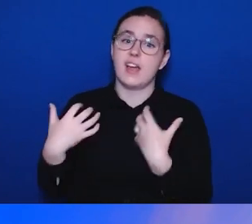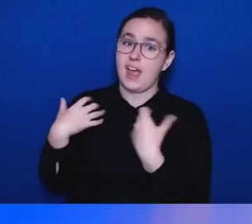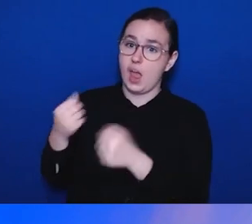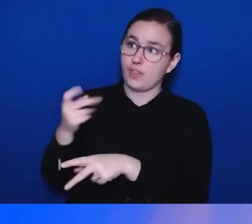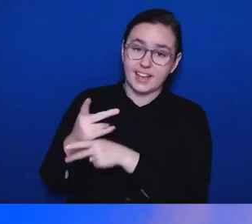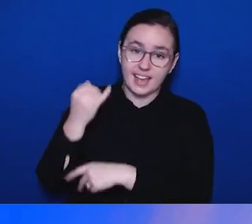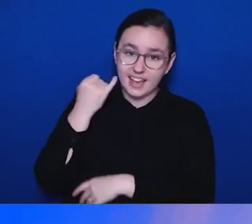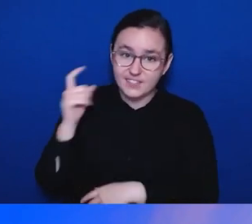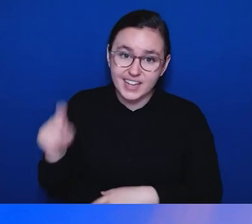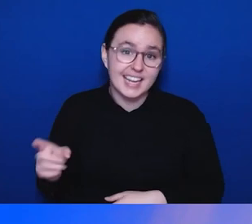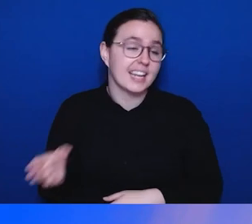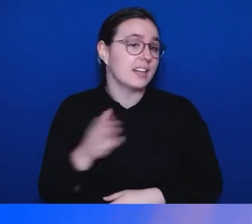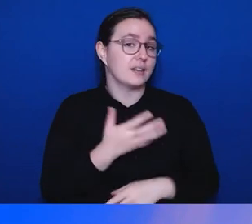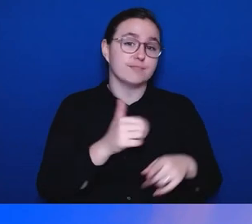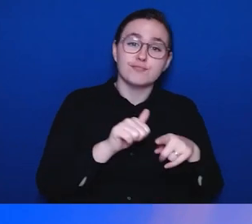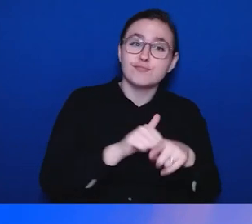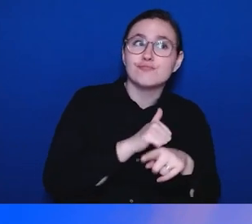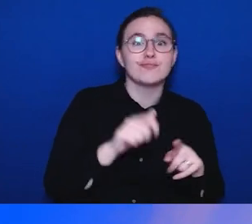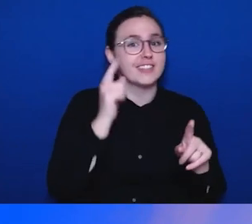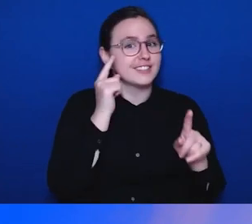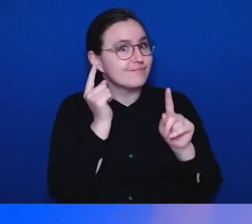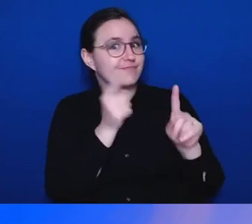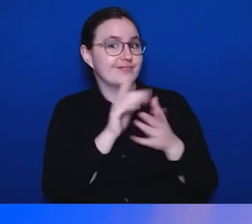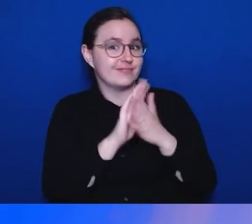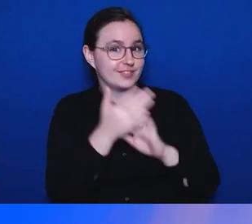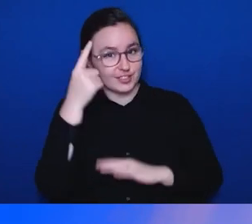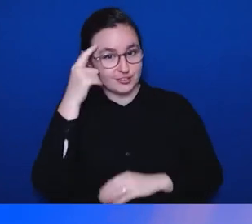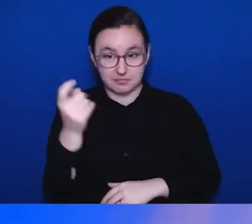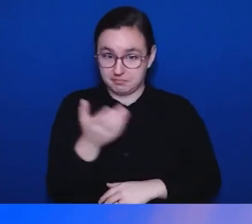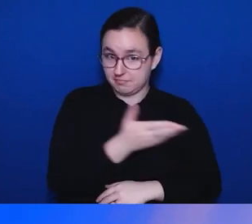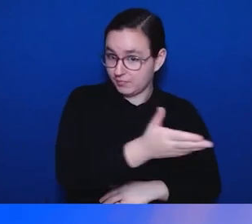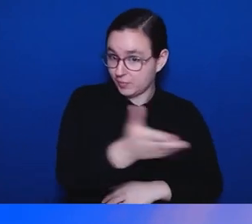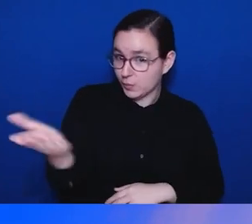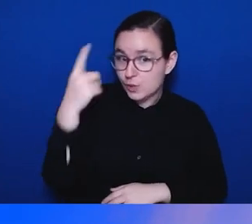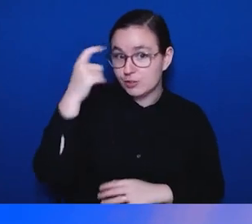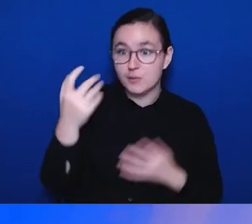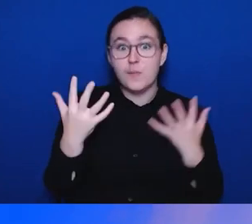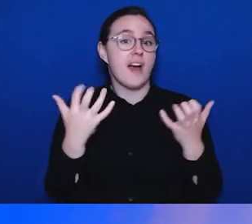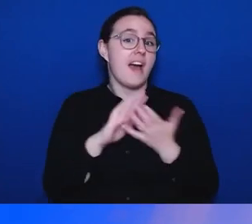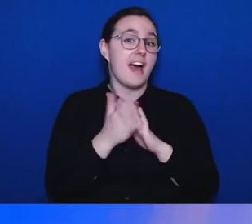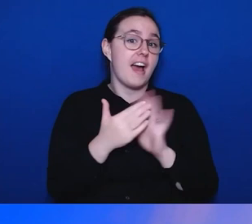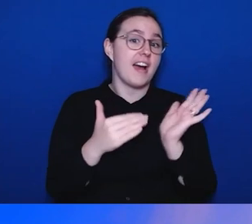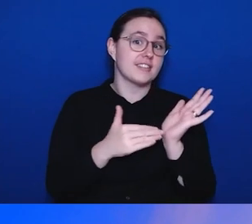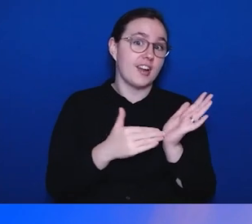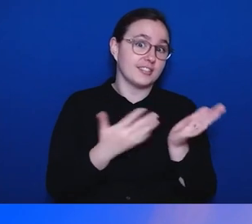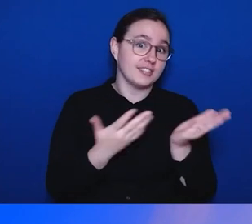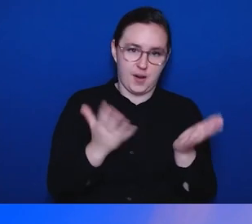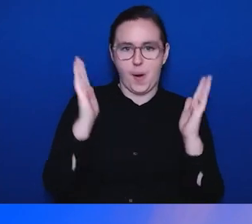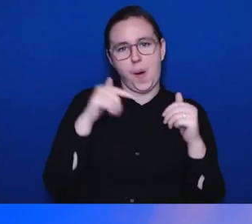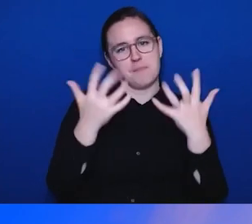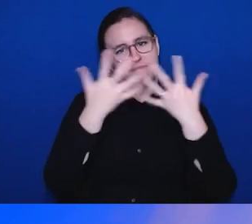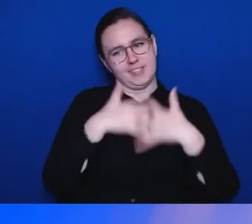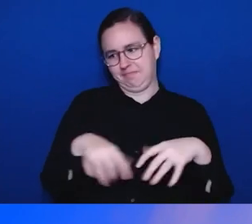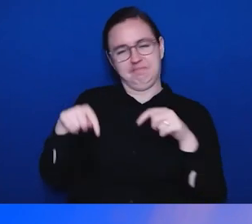where you get the healthcare you need, when and where you need it, and where you have the training opportunities to pursue your dreams, and frankly, especially today, if